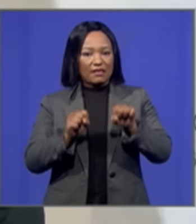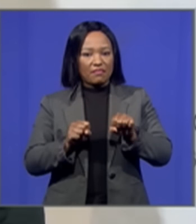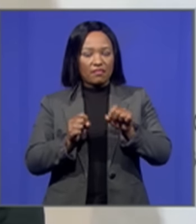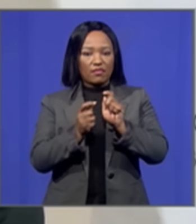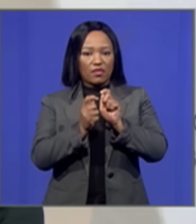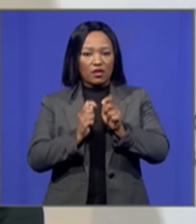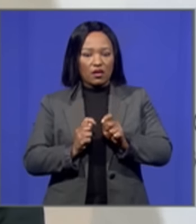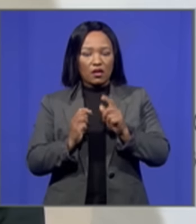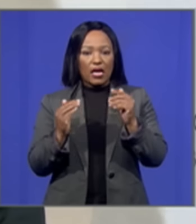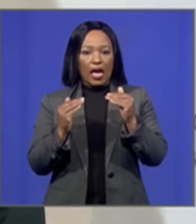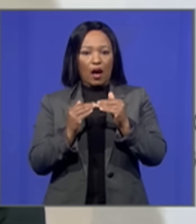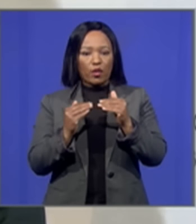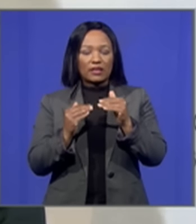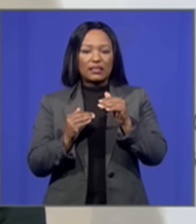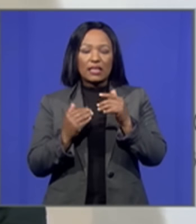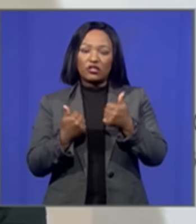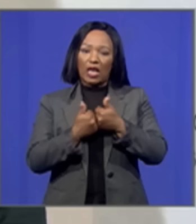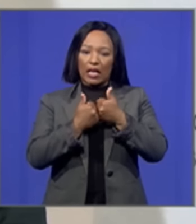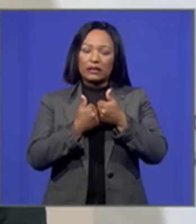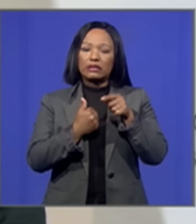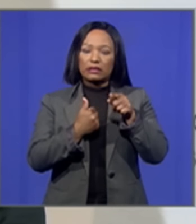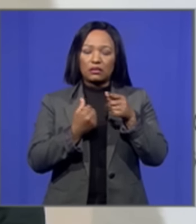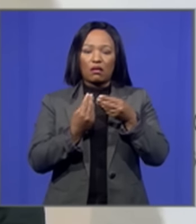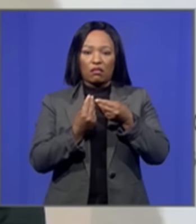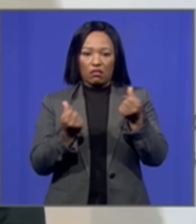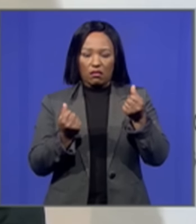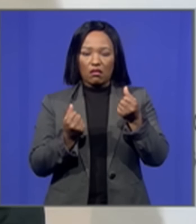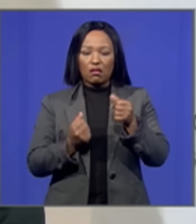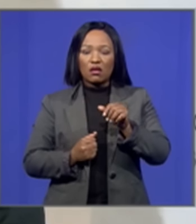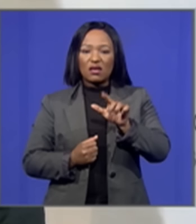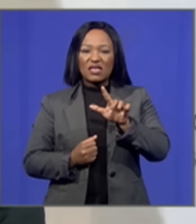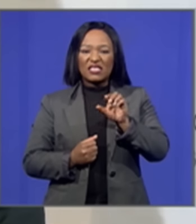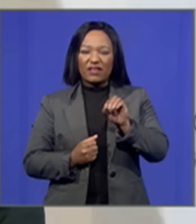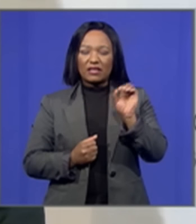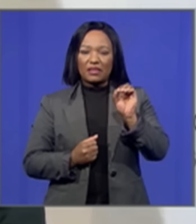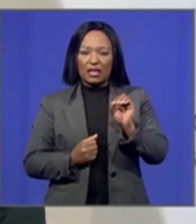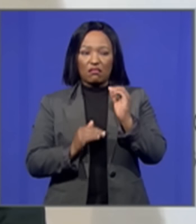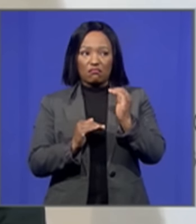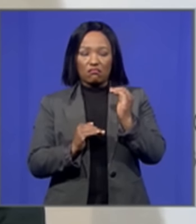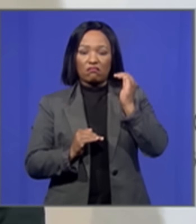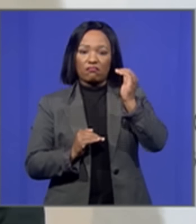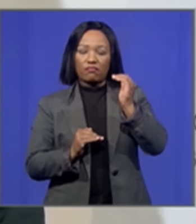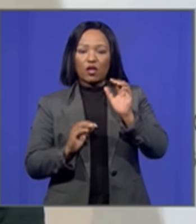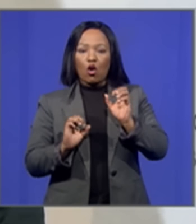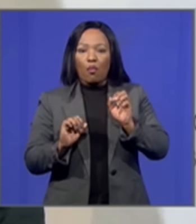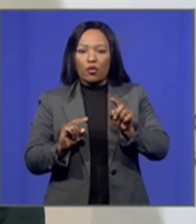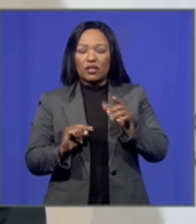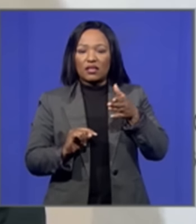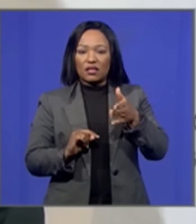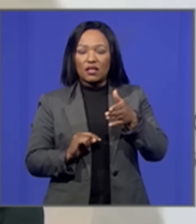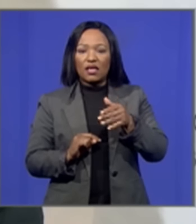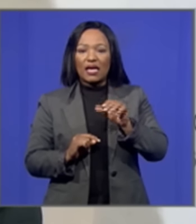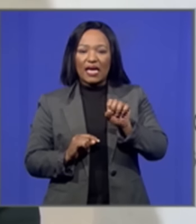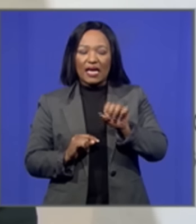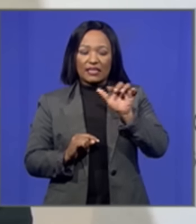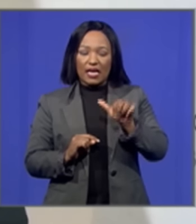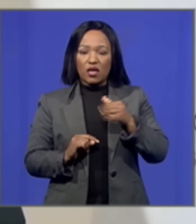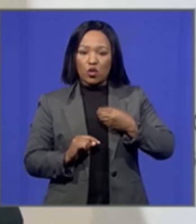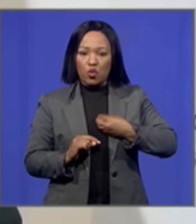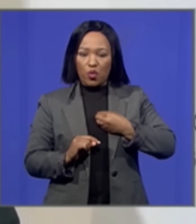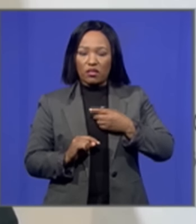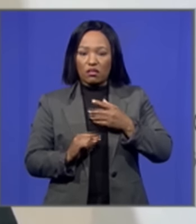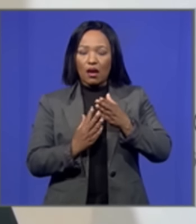the equity gaps in the labor market, with over 70% of our opportunities on our SA Youth platform